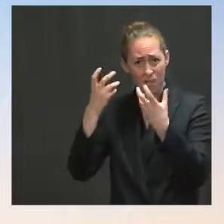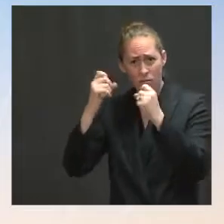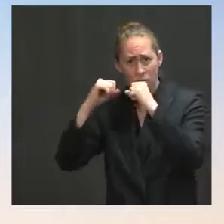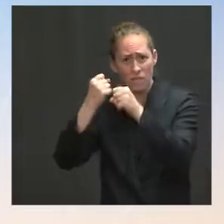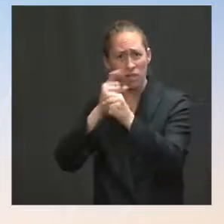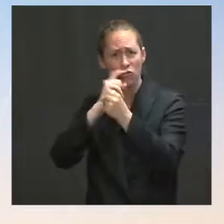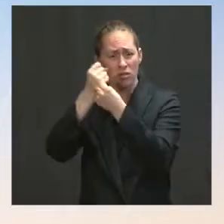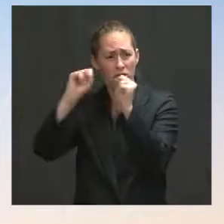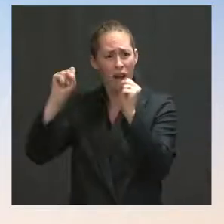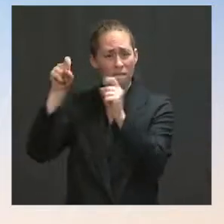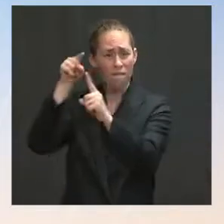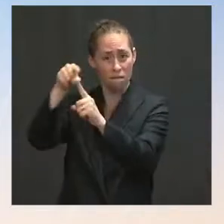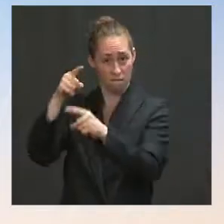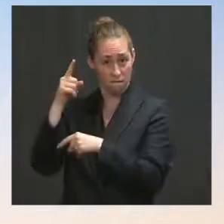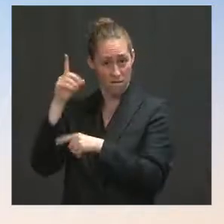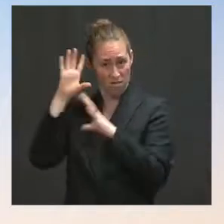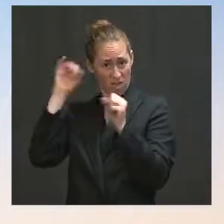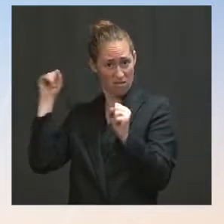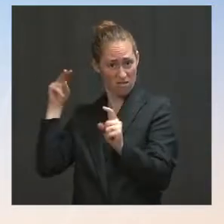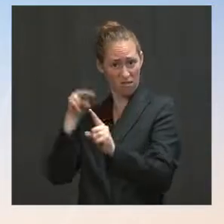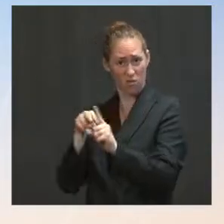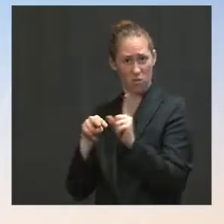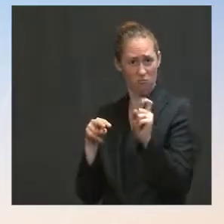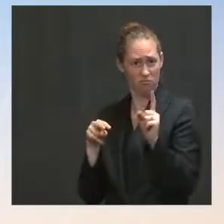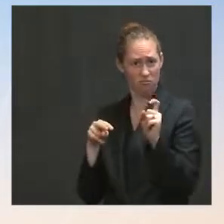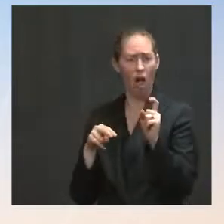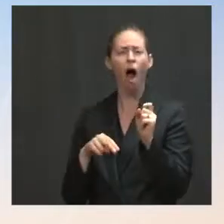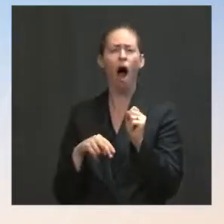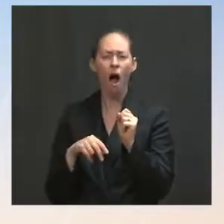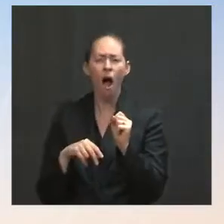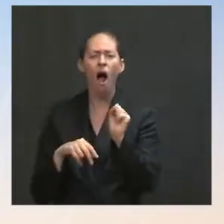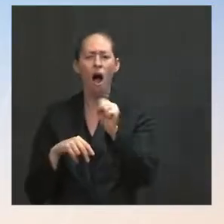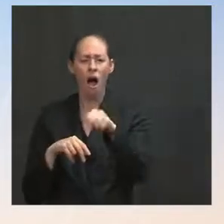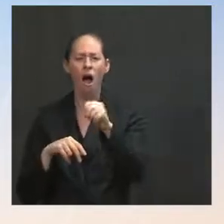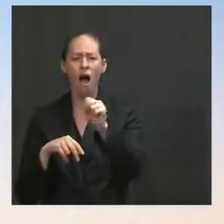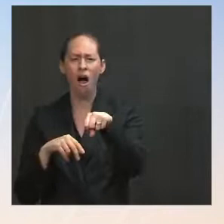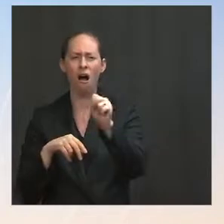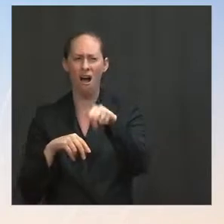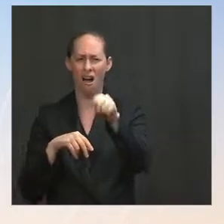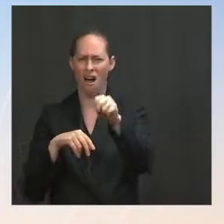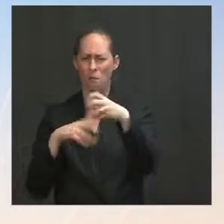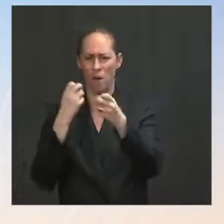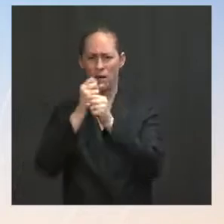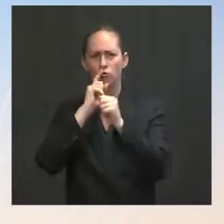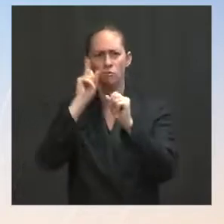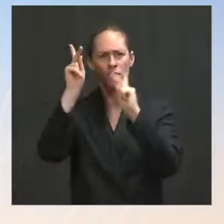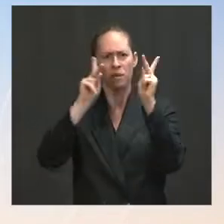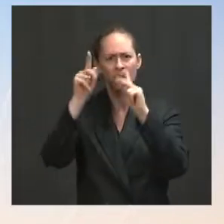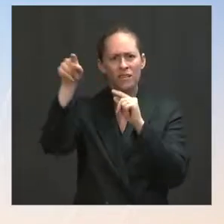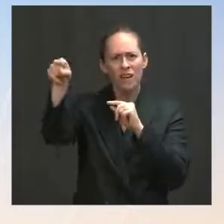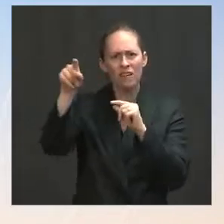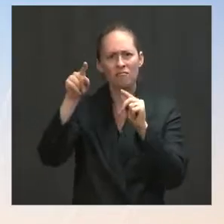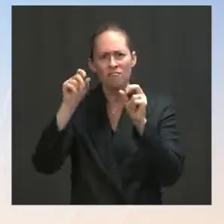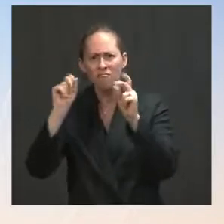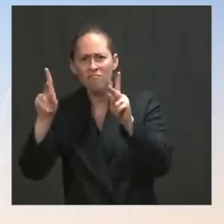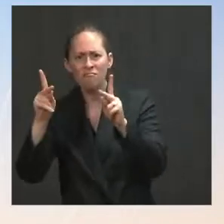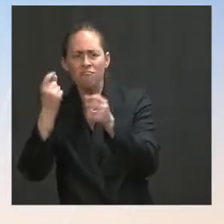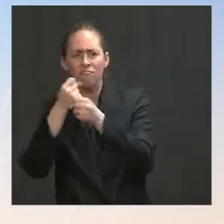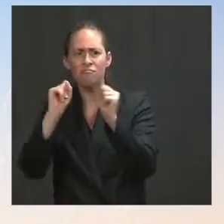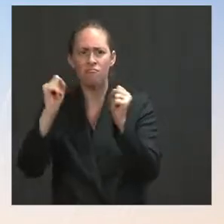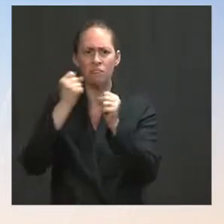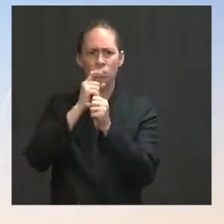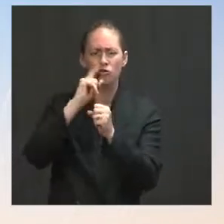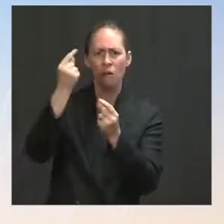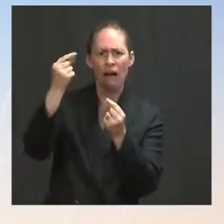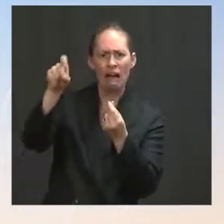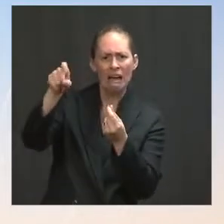the safety and security of the people of Haiti is of great interest to the president and to the administration. I don't think it's particularly